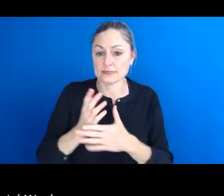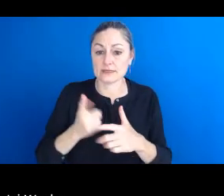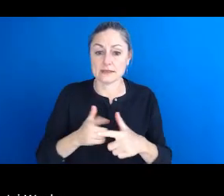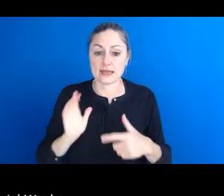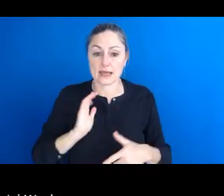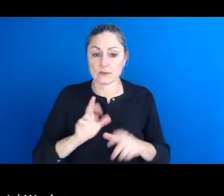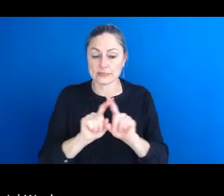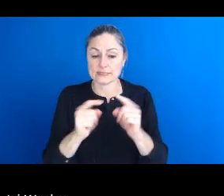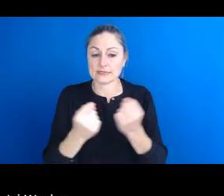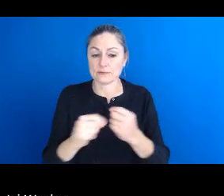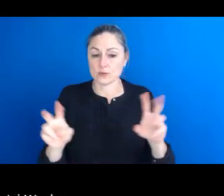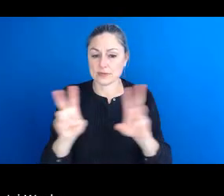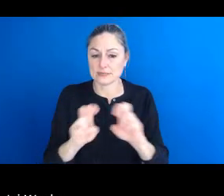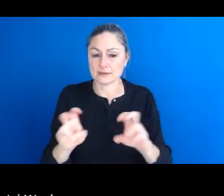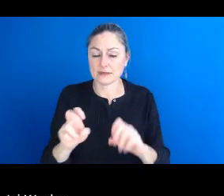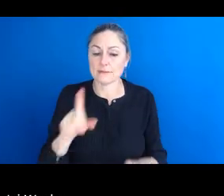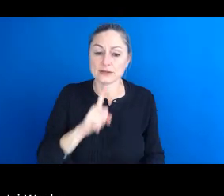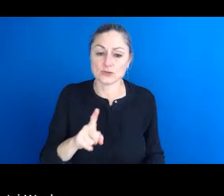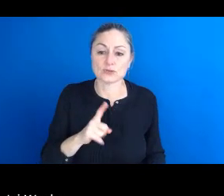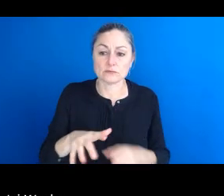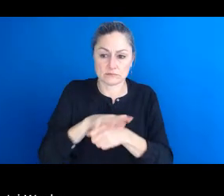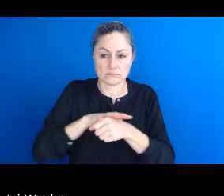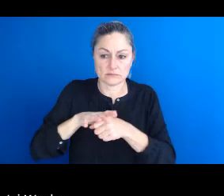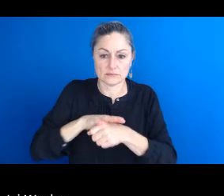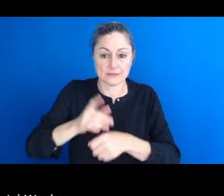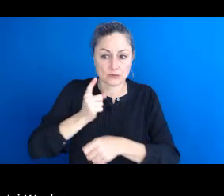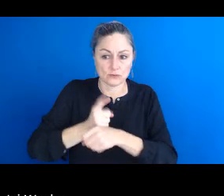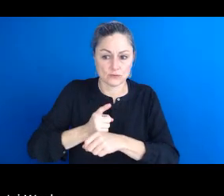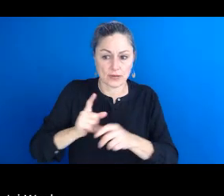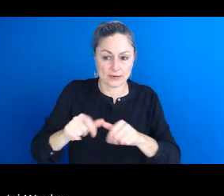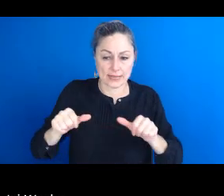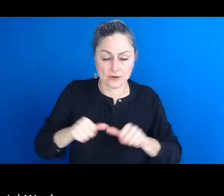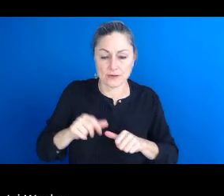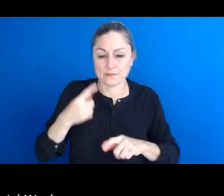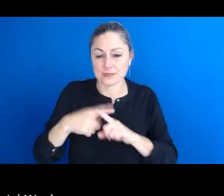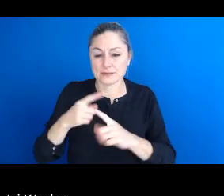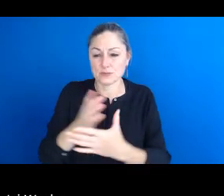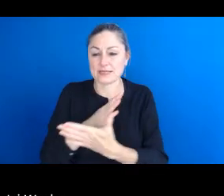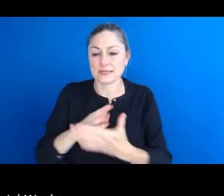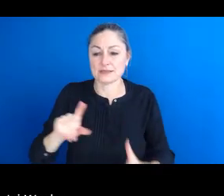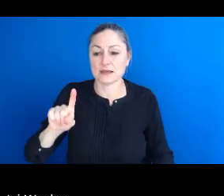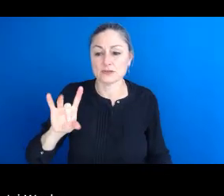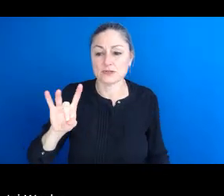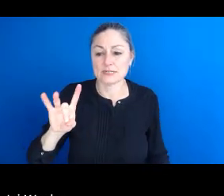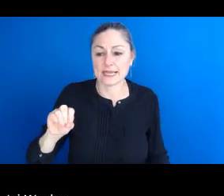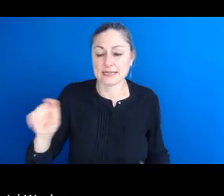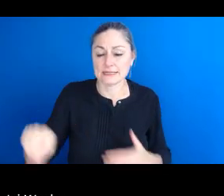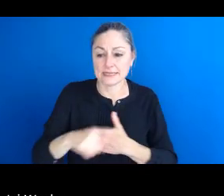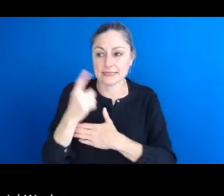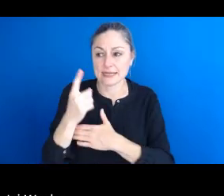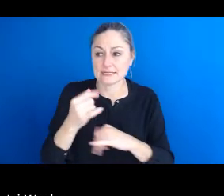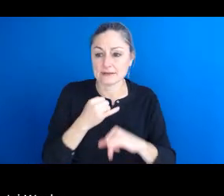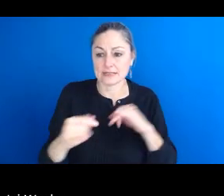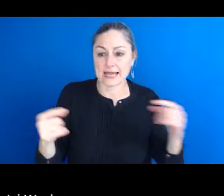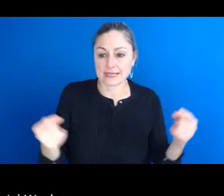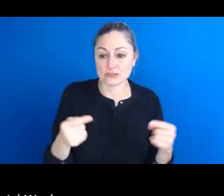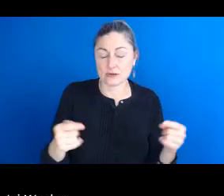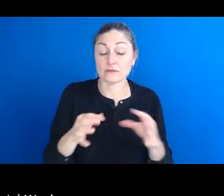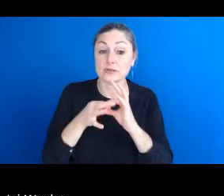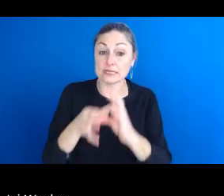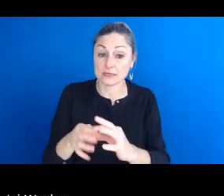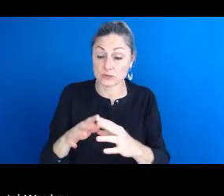that. So they'll make sure that it's jurisdictional and timely. Was it within that 180 days from the date of the last harm? Was it related to